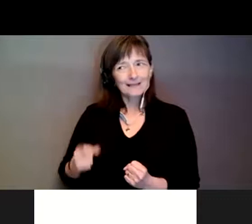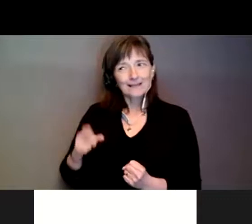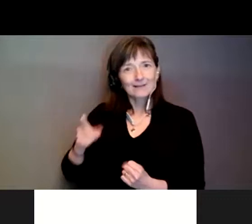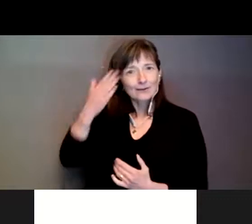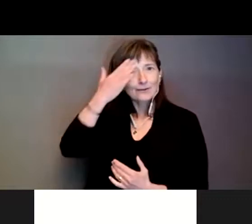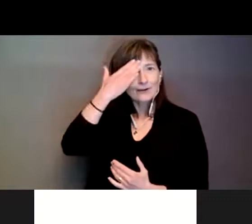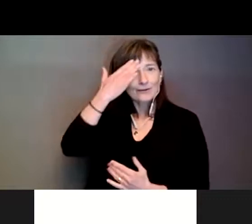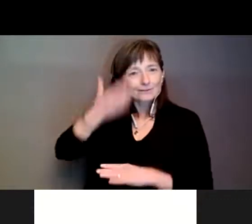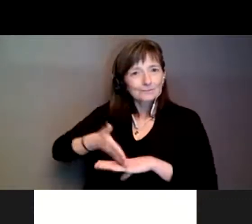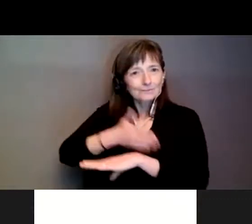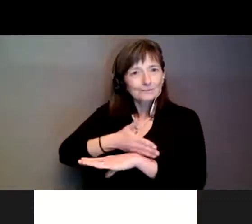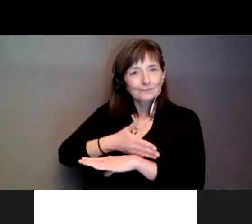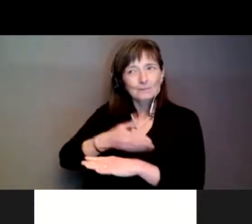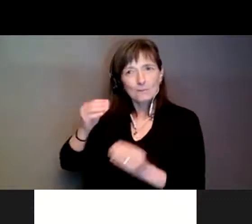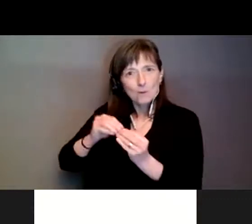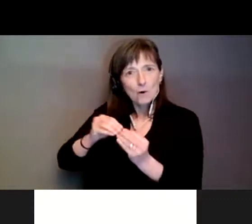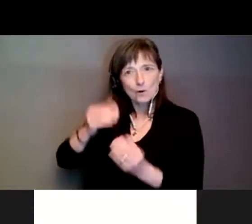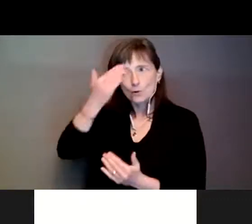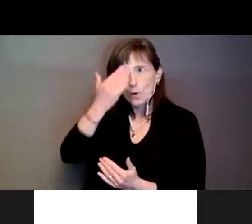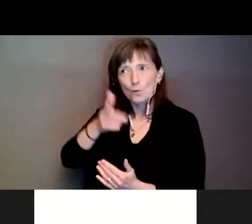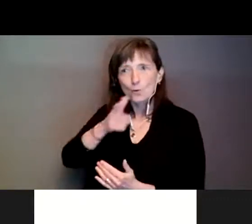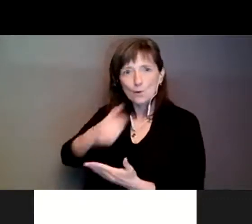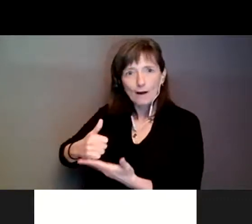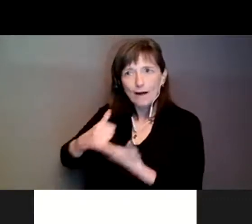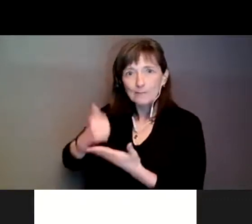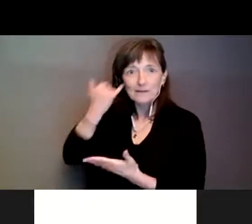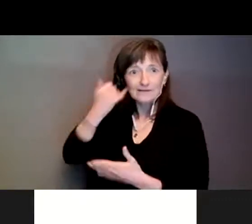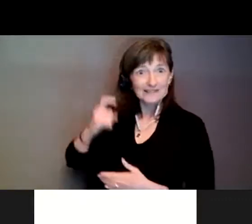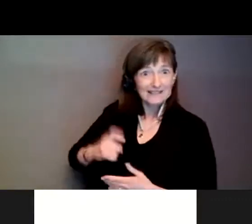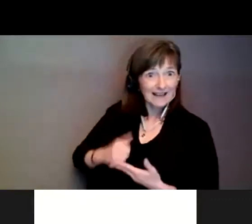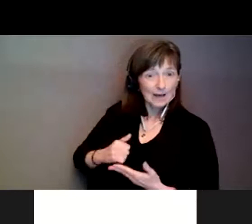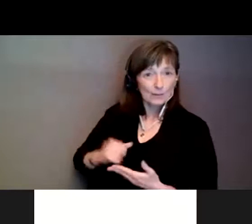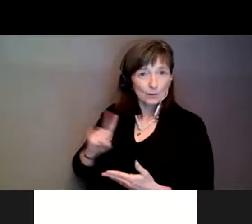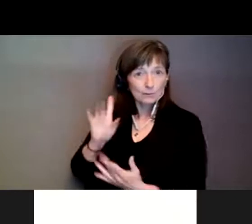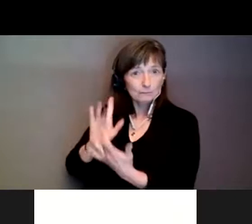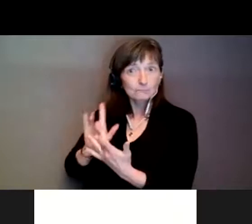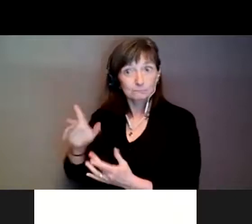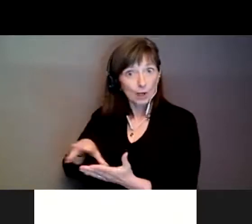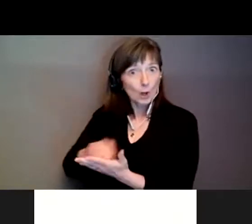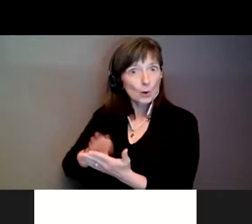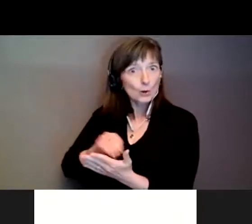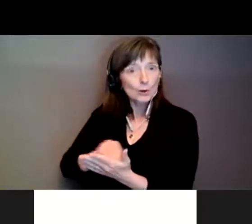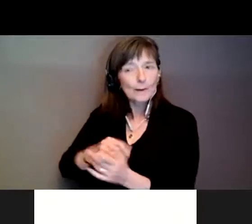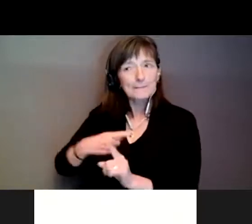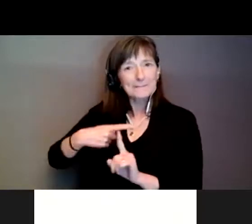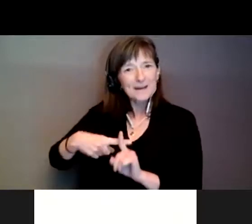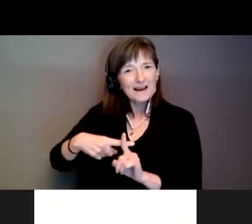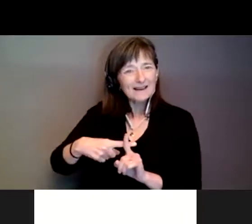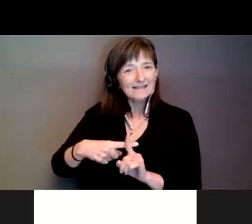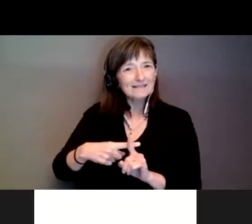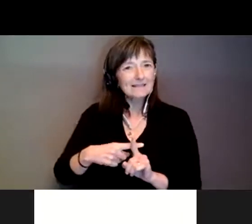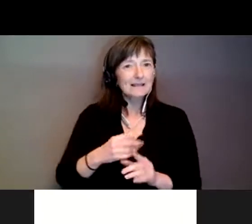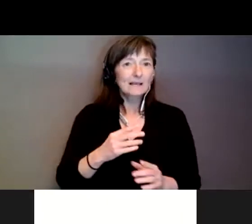knowledge of the community resources that existed, and increased their understanding of gender-based violence as a